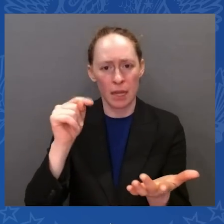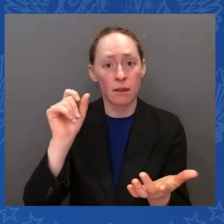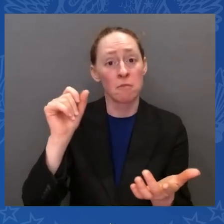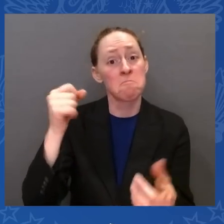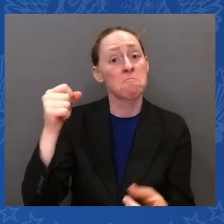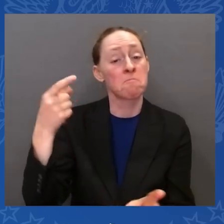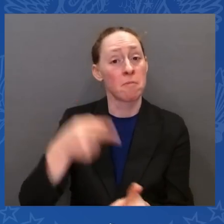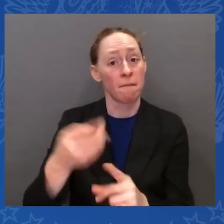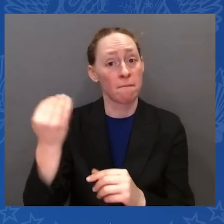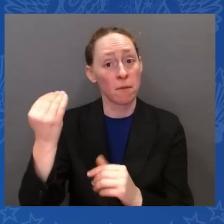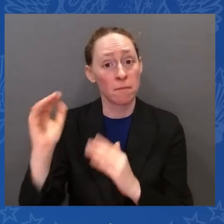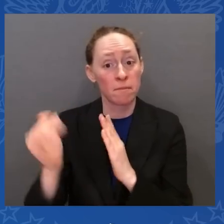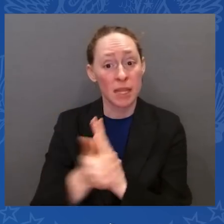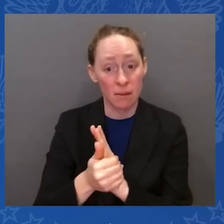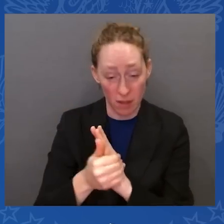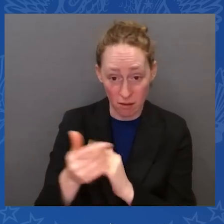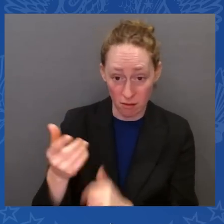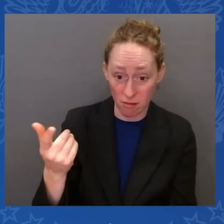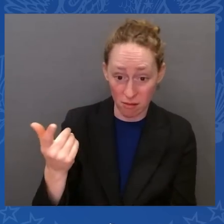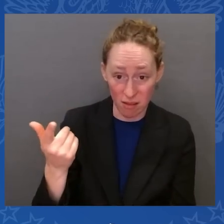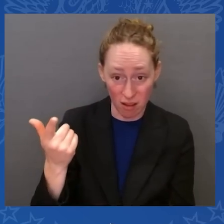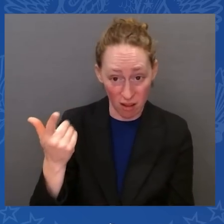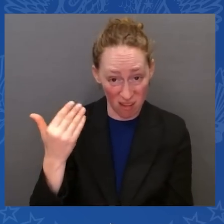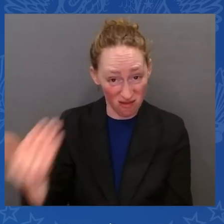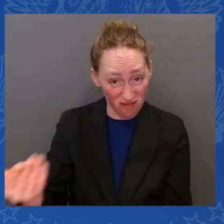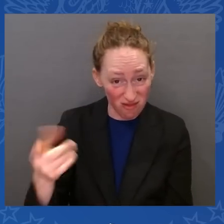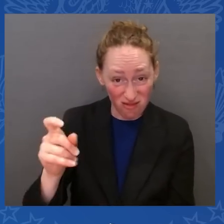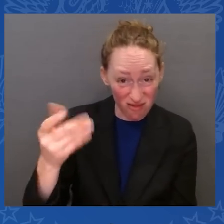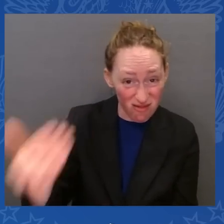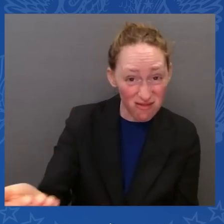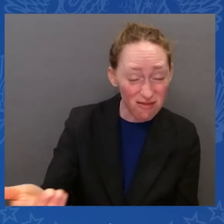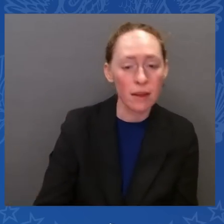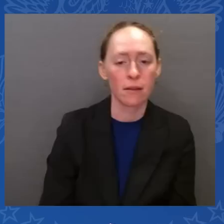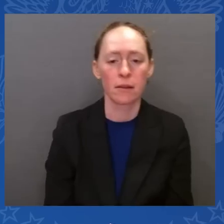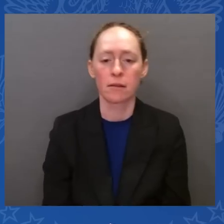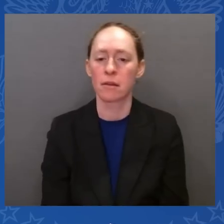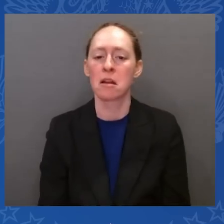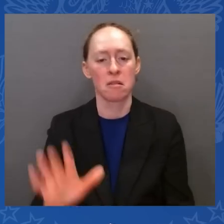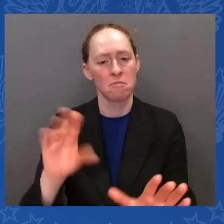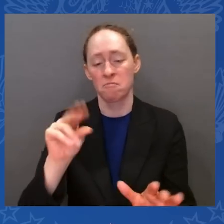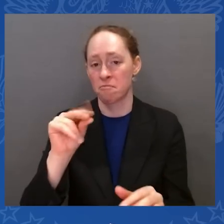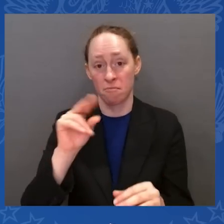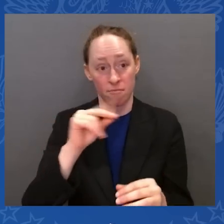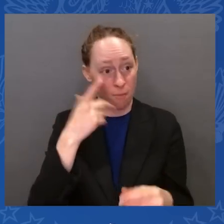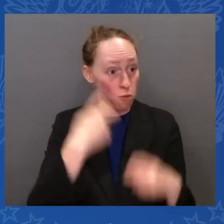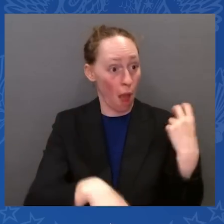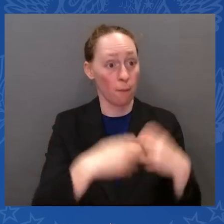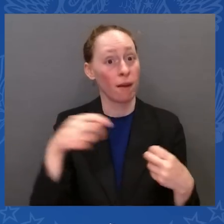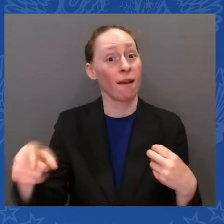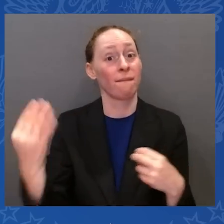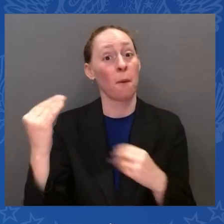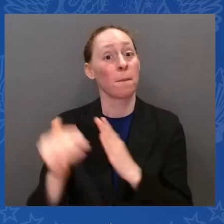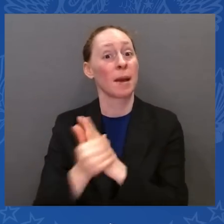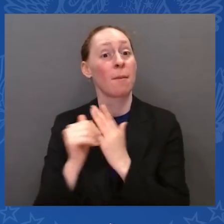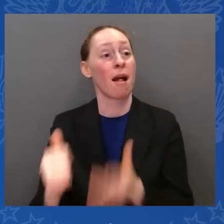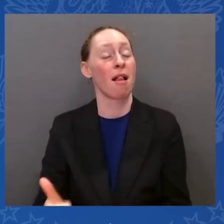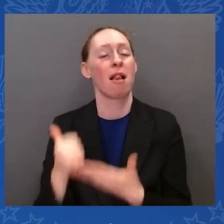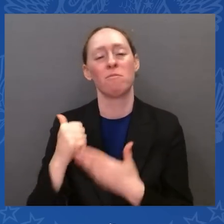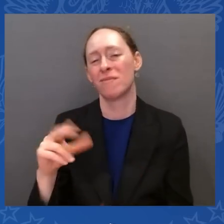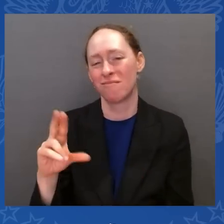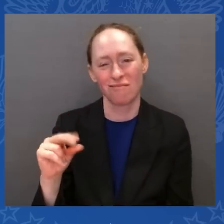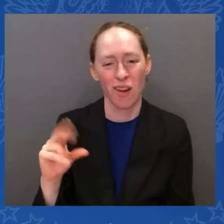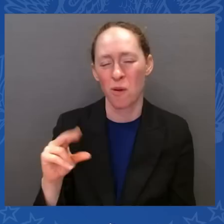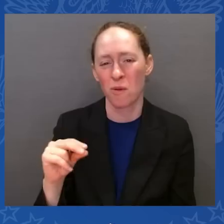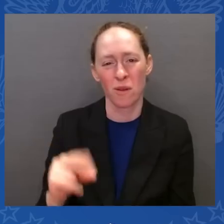But there have been discussions about whether or not the 14th Amendment can be invoked. Is that the most likely unilateral executive